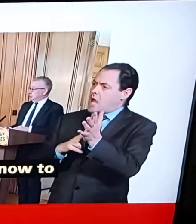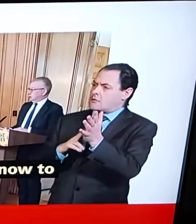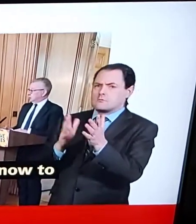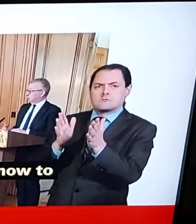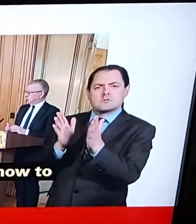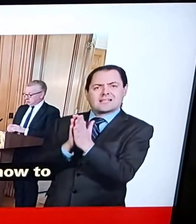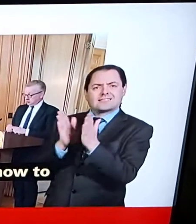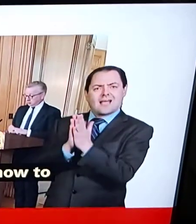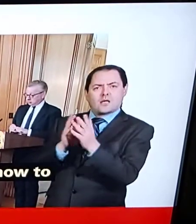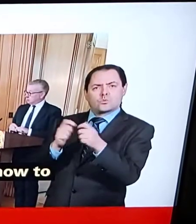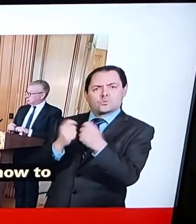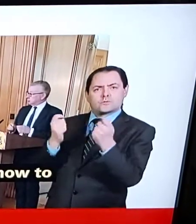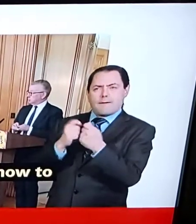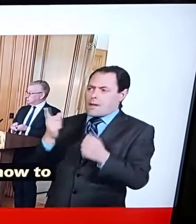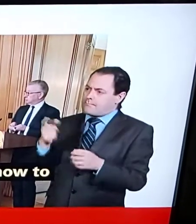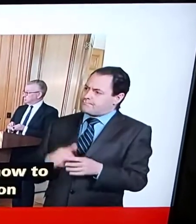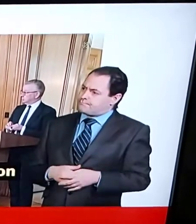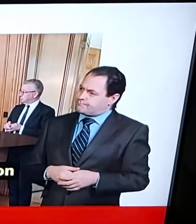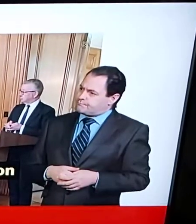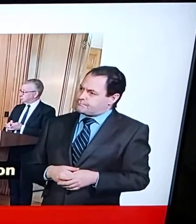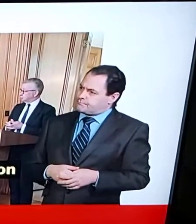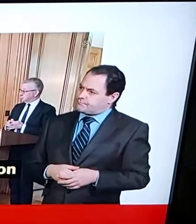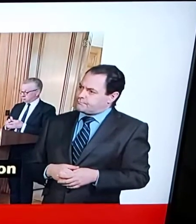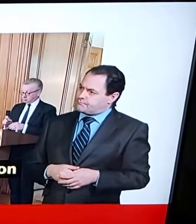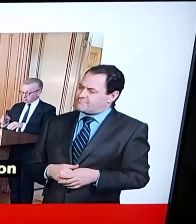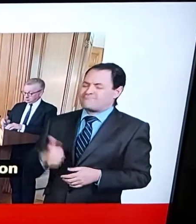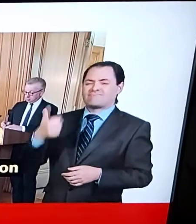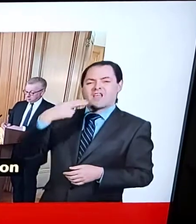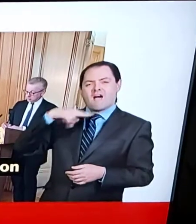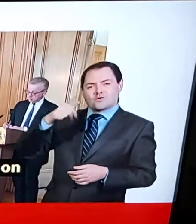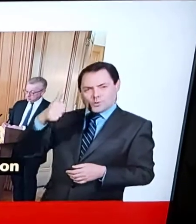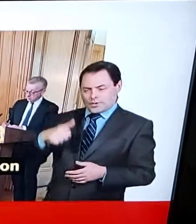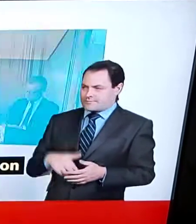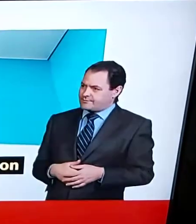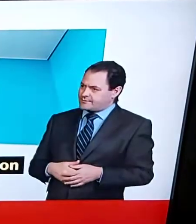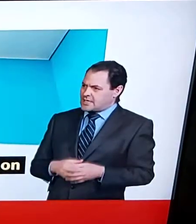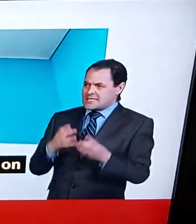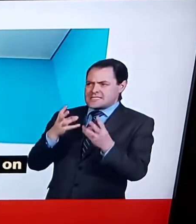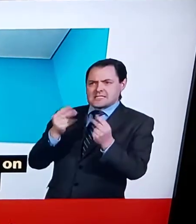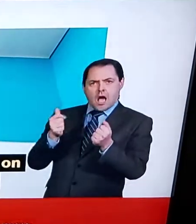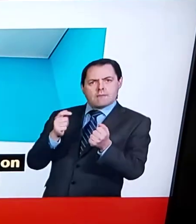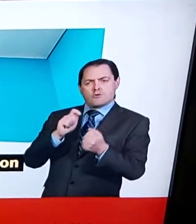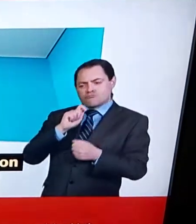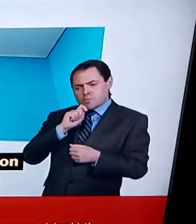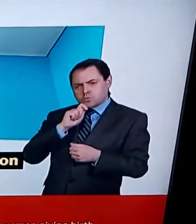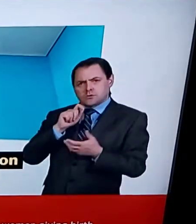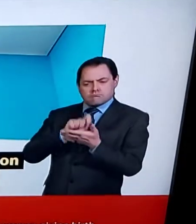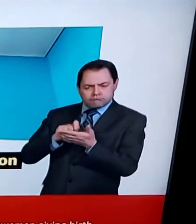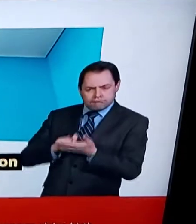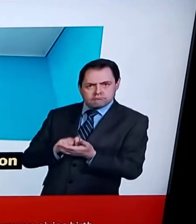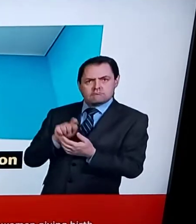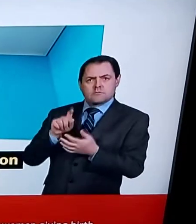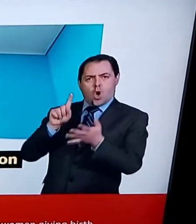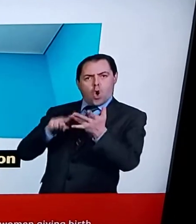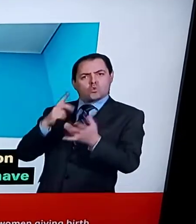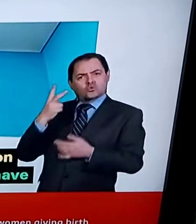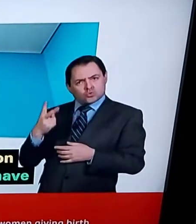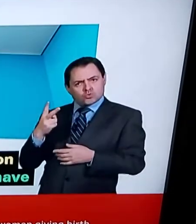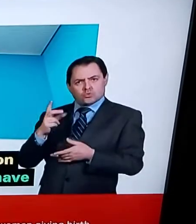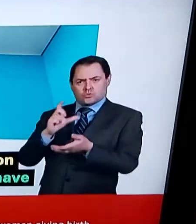Good afternoon. We've had some reporters down at the O2 and Chessington following the excellent good